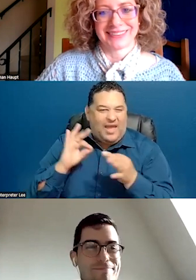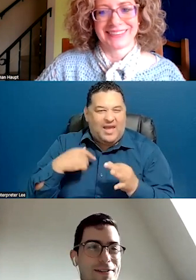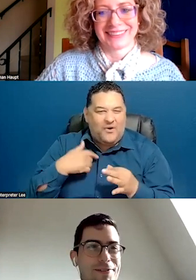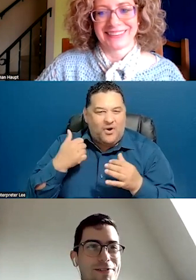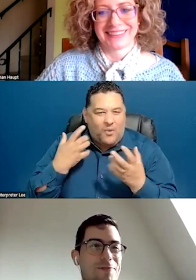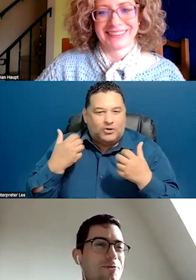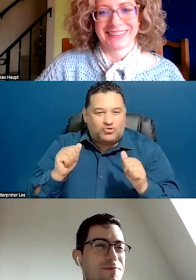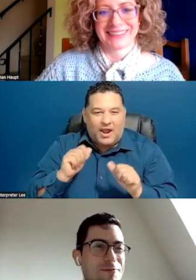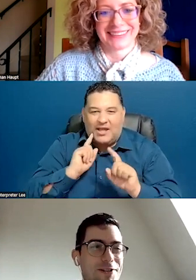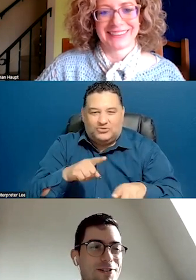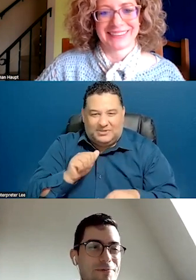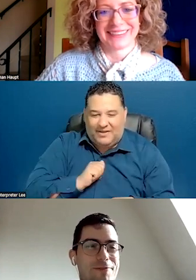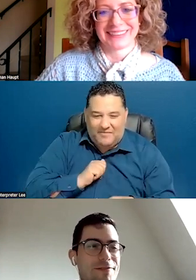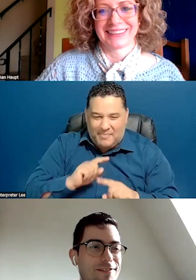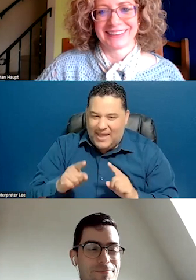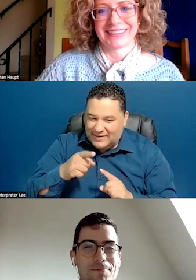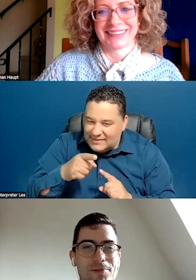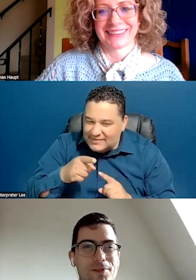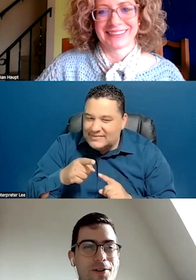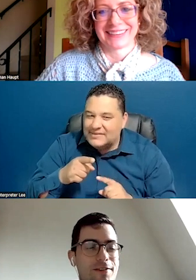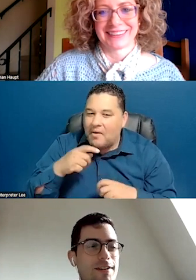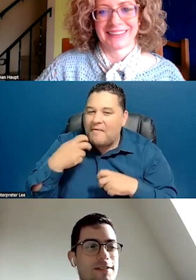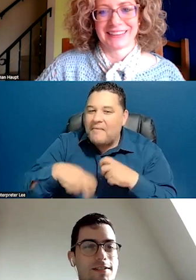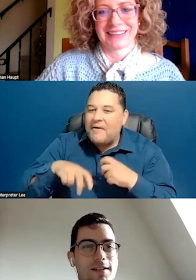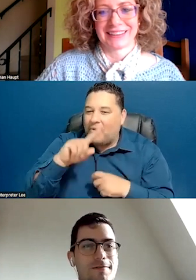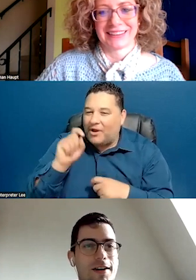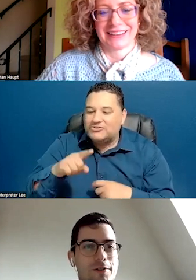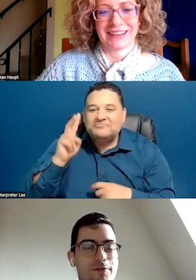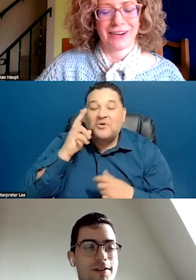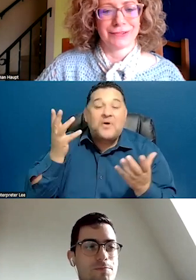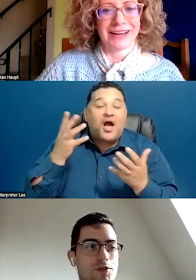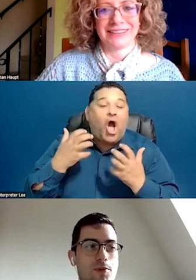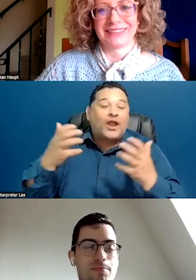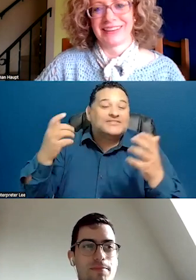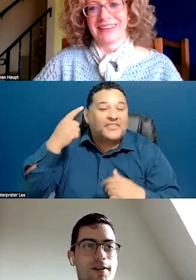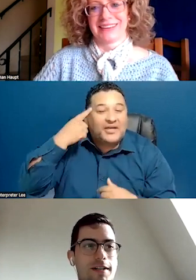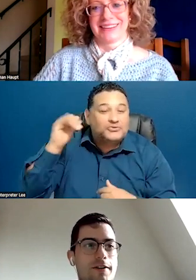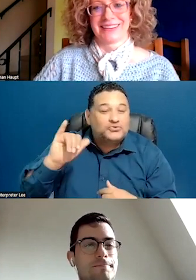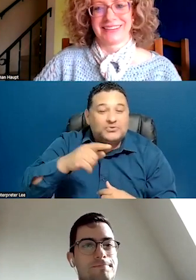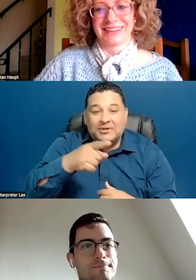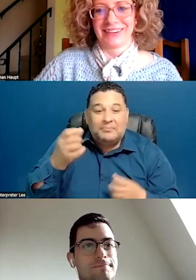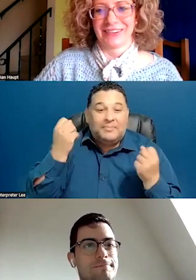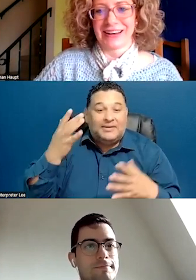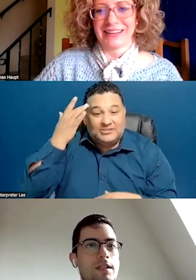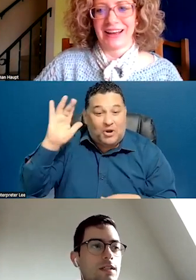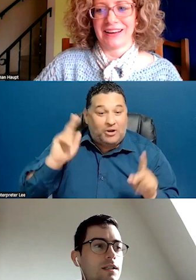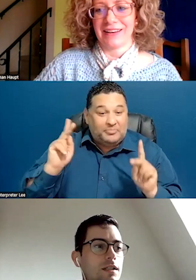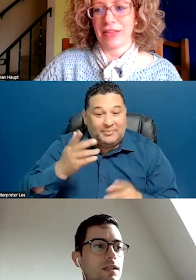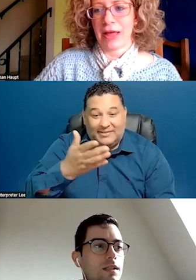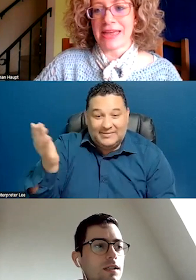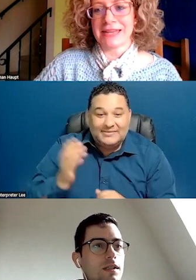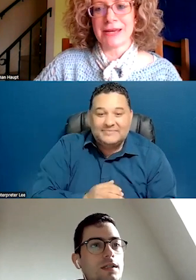by the difficulty of this question, I would love to see what the audience has to say. A lot of smart people on here. All right.